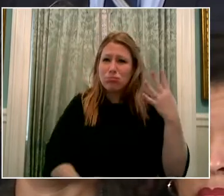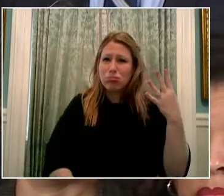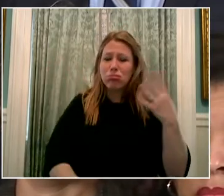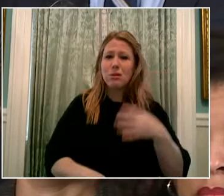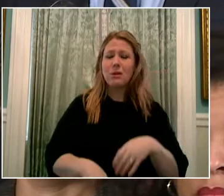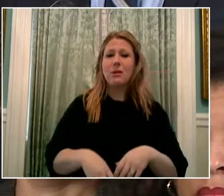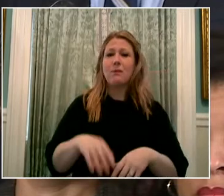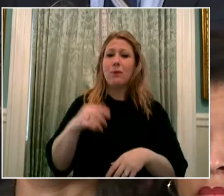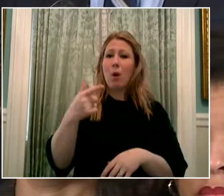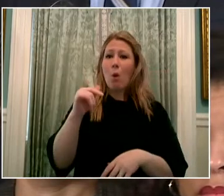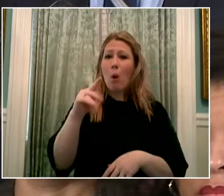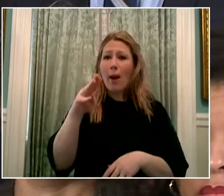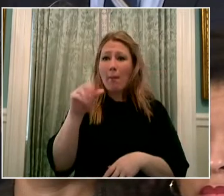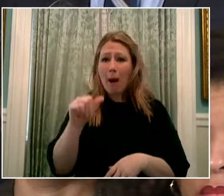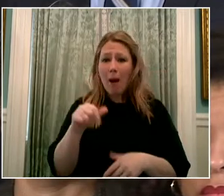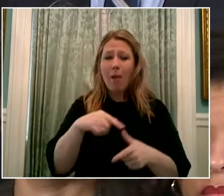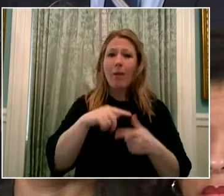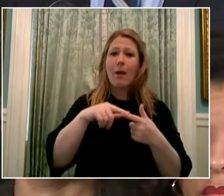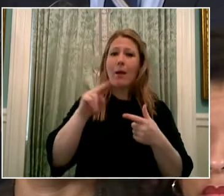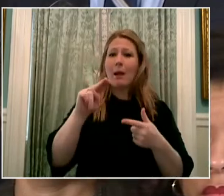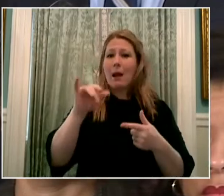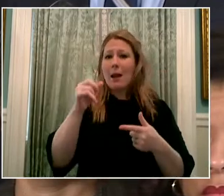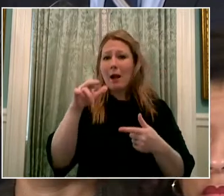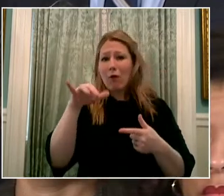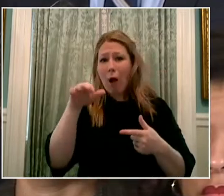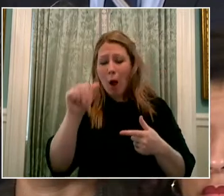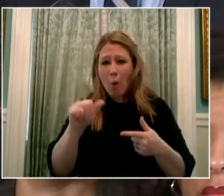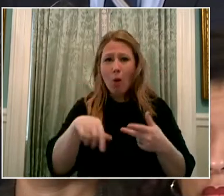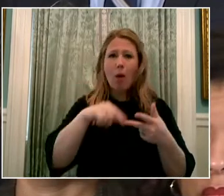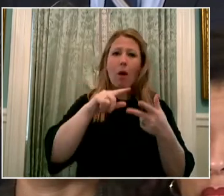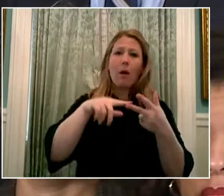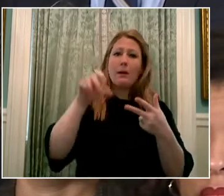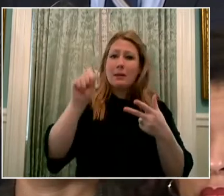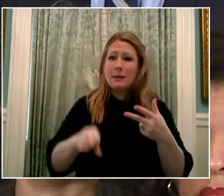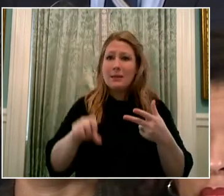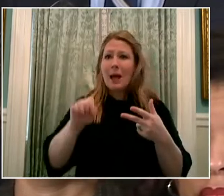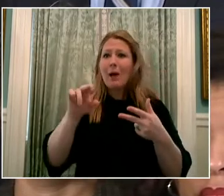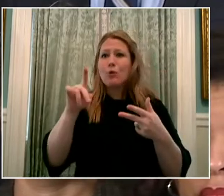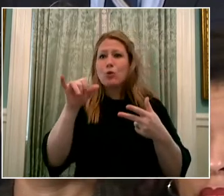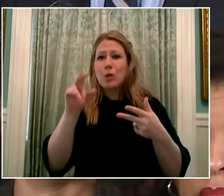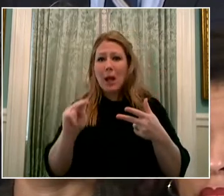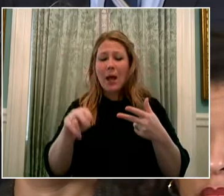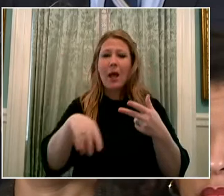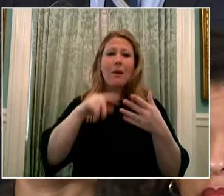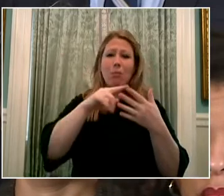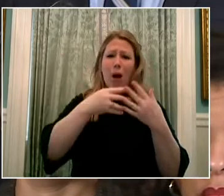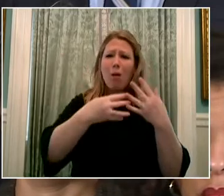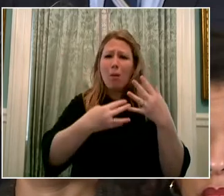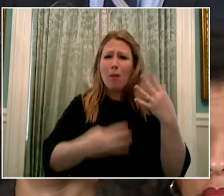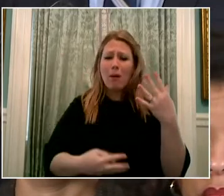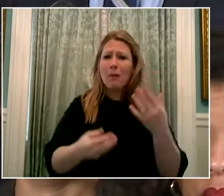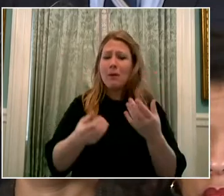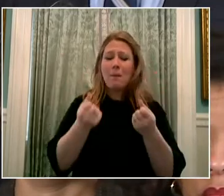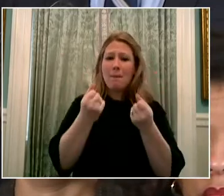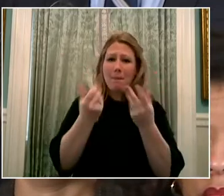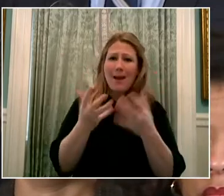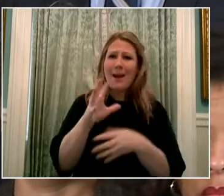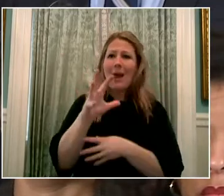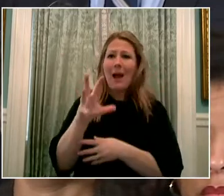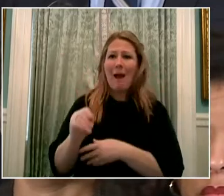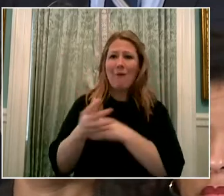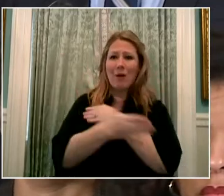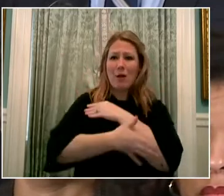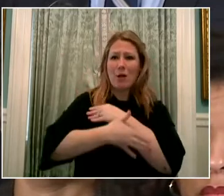Sudan, Cameroon, and any of the African countries that are part here that